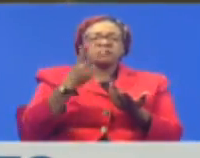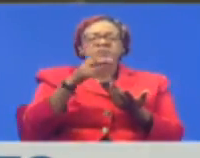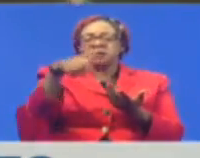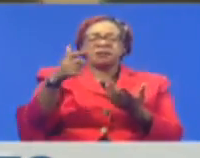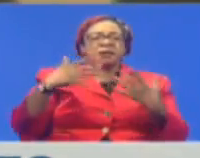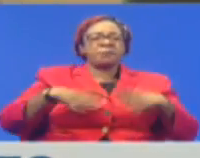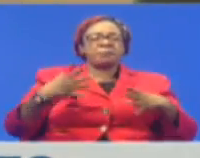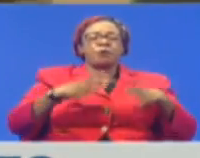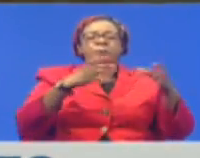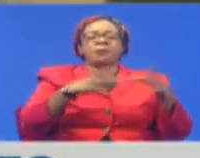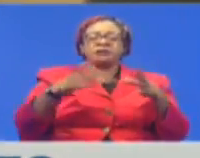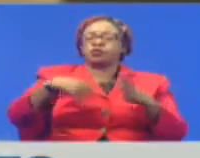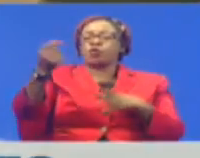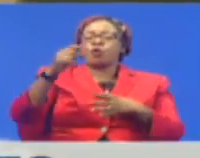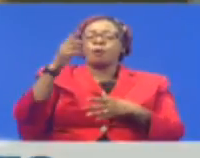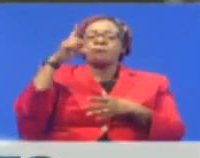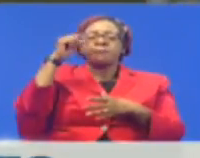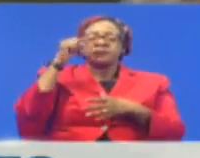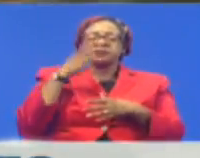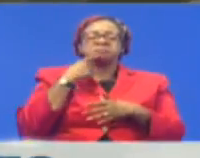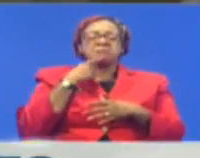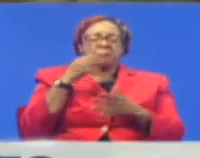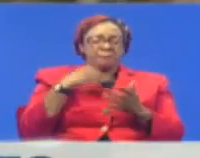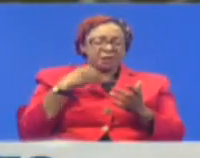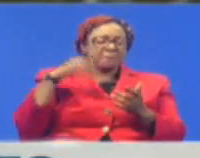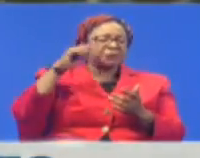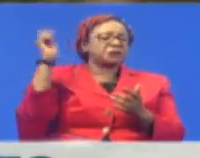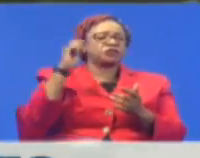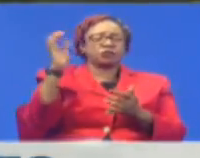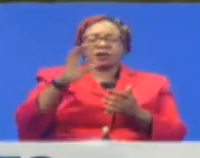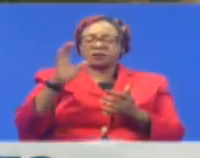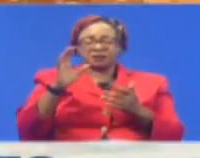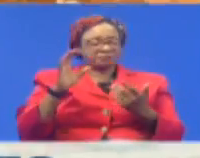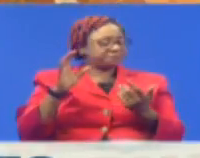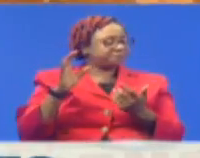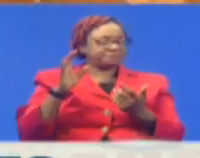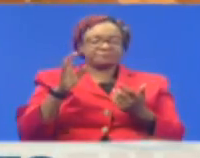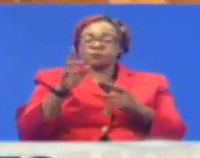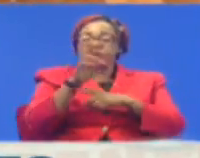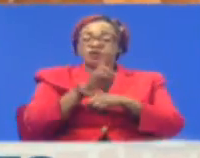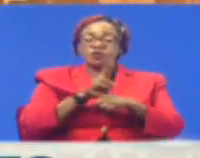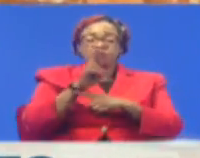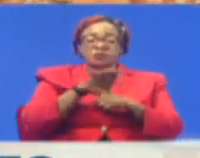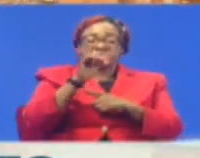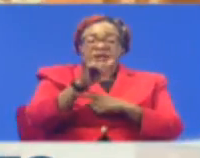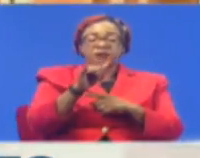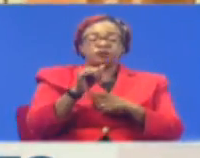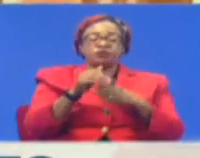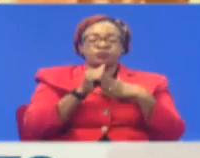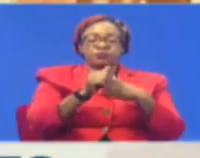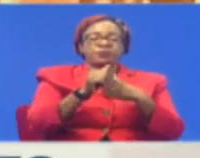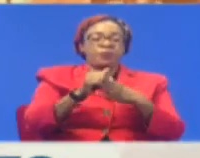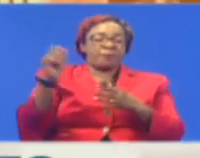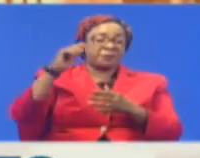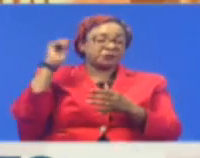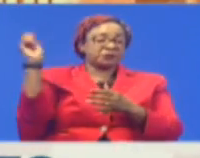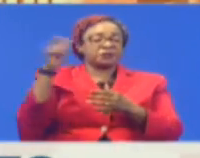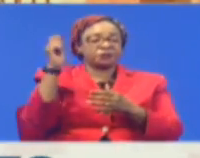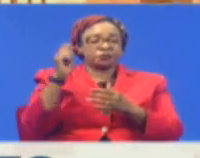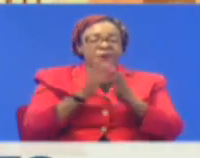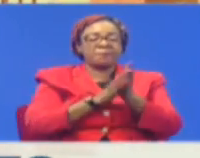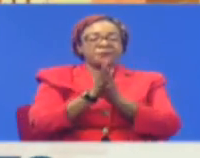akiona Mombasa anasema mimi nitakuwa candidate ya president. Which he used as a vehicle to drive his presidential ambitions in 2002 election,